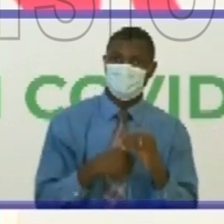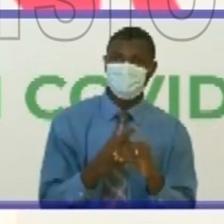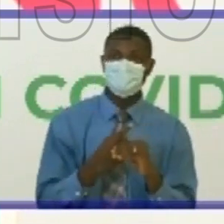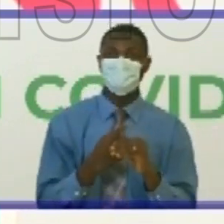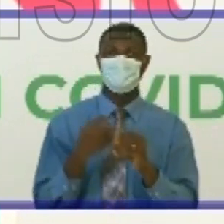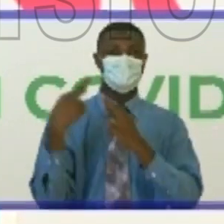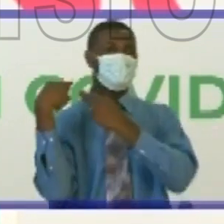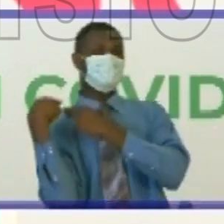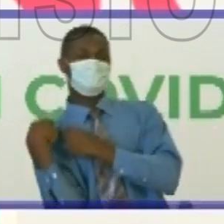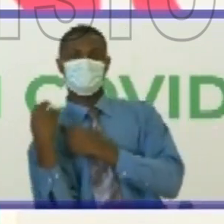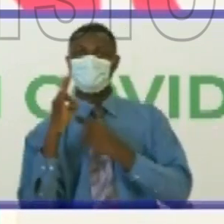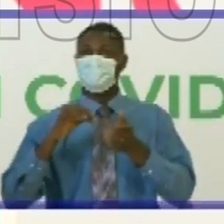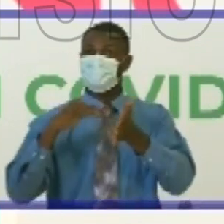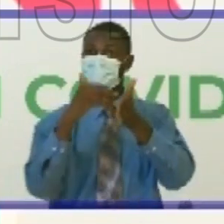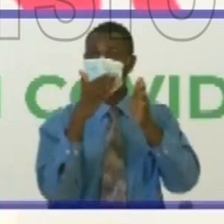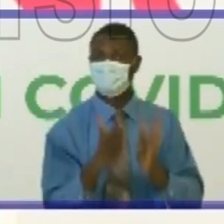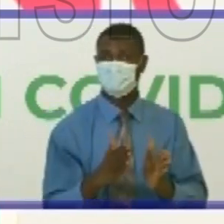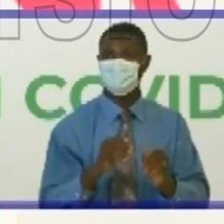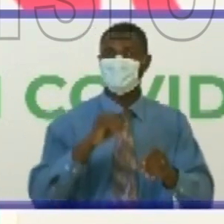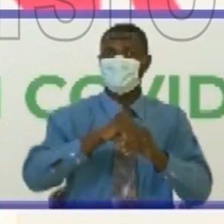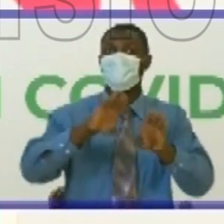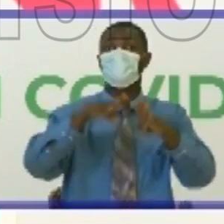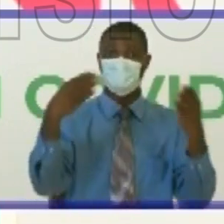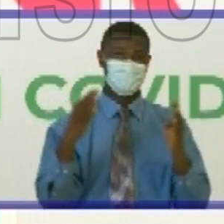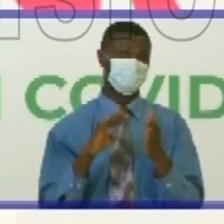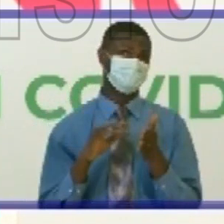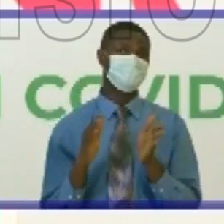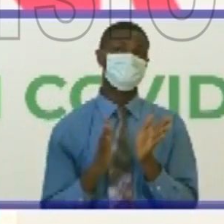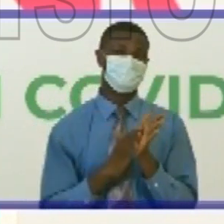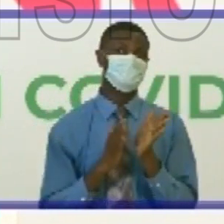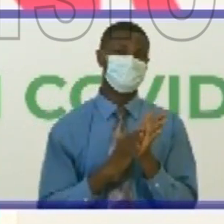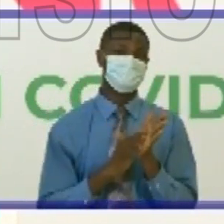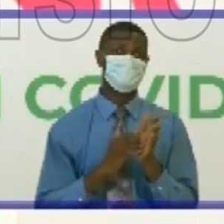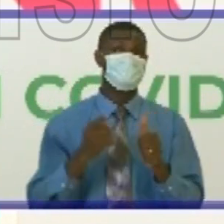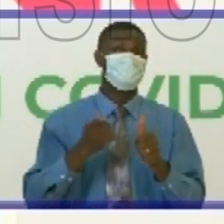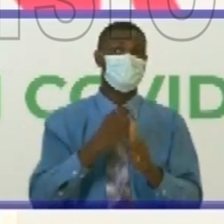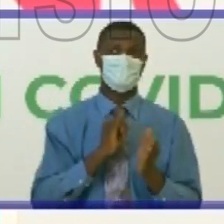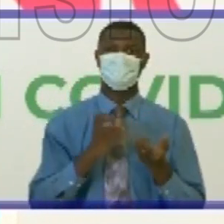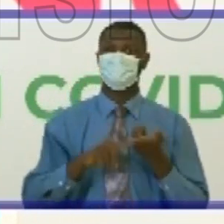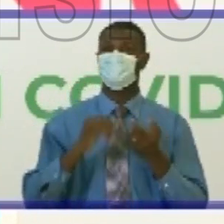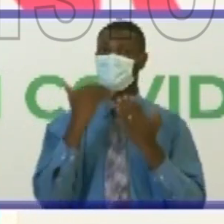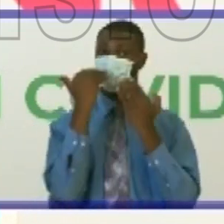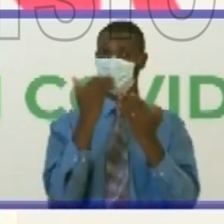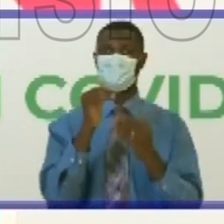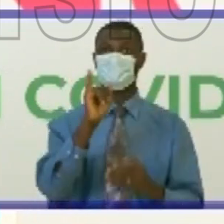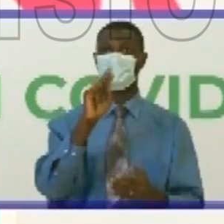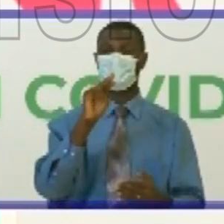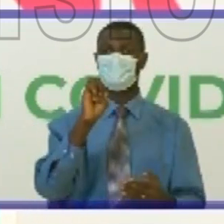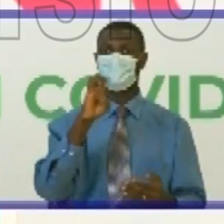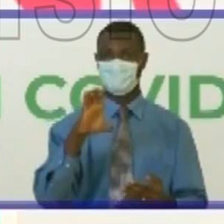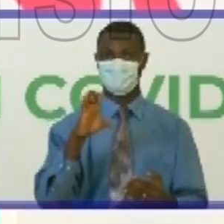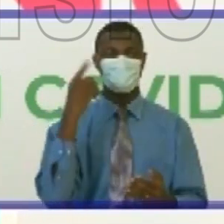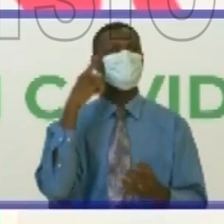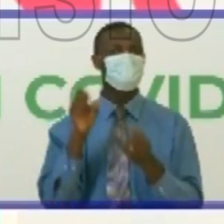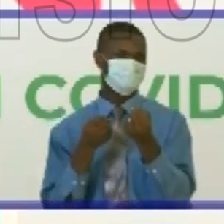schools. But before I do this, I'd like to first of all just thank INEC for your support. You have been